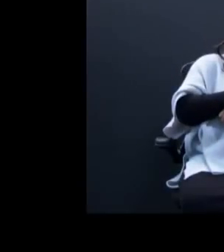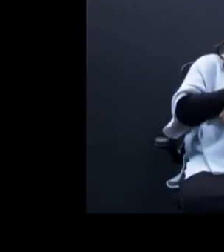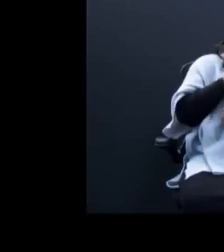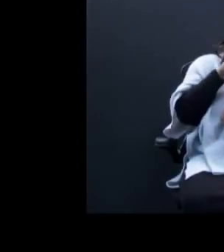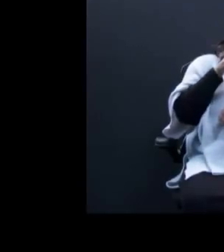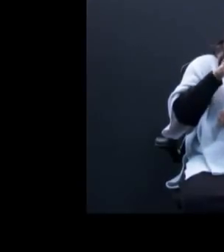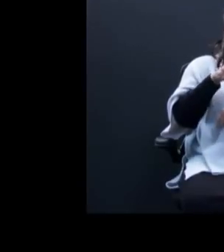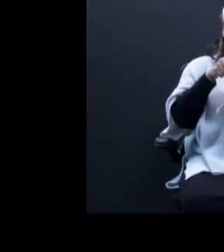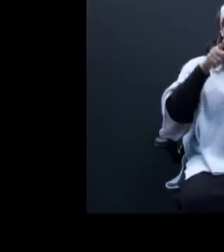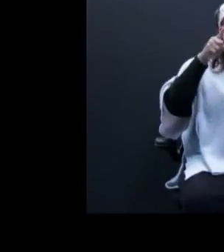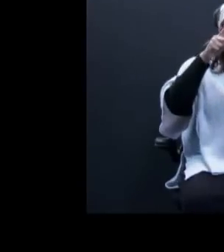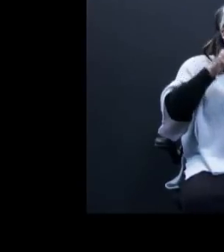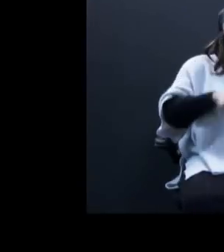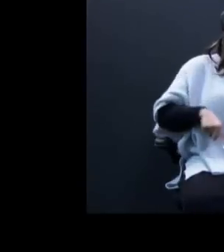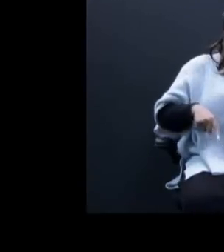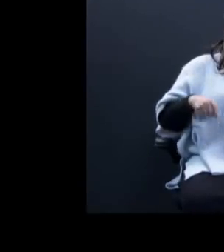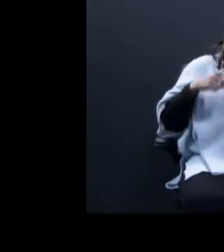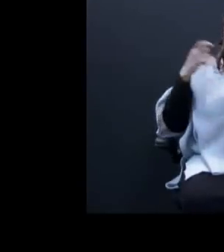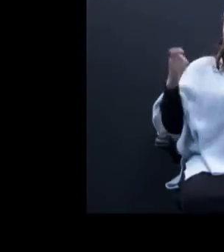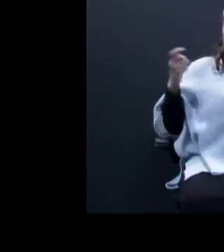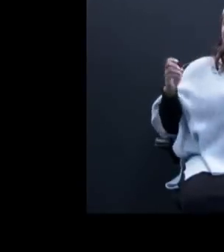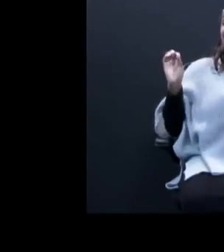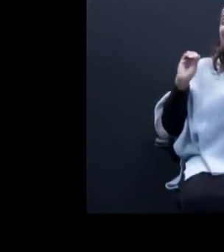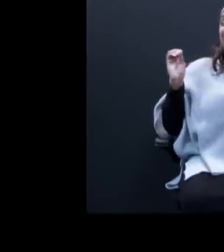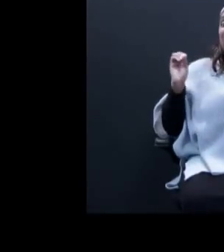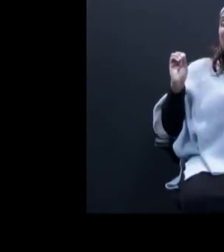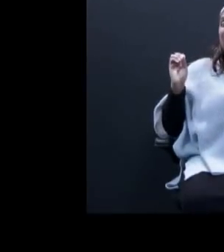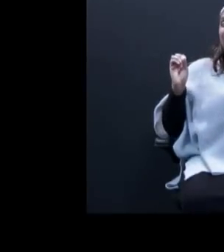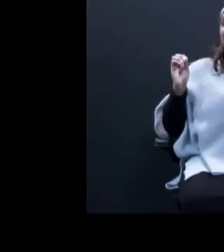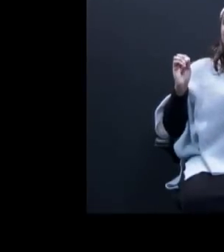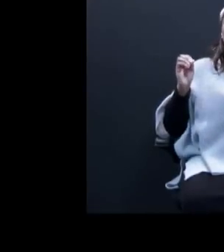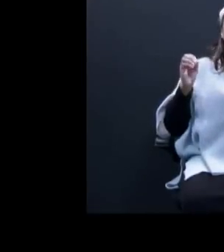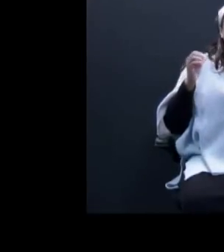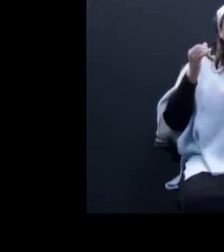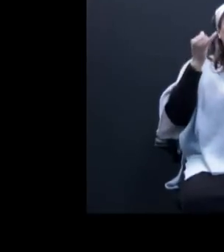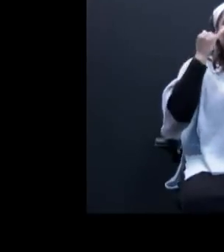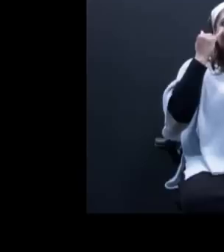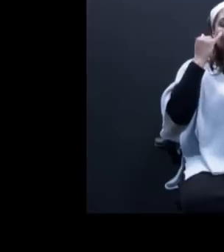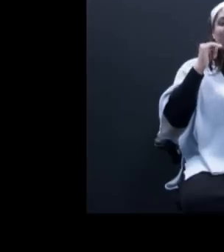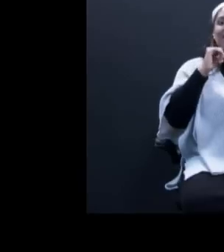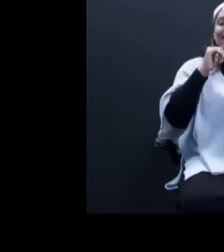cannot be sin-free unless you have been purged by the blood.